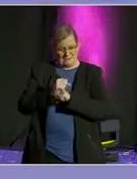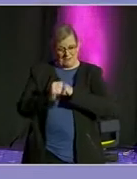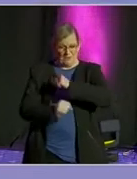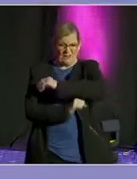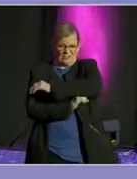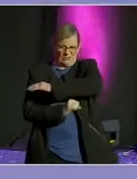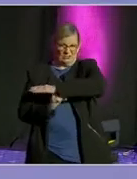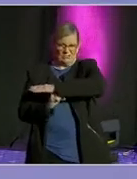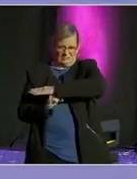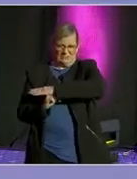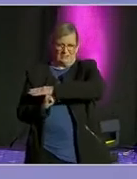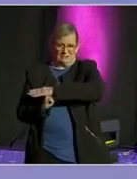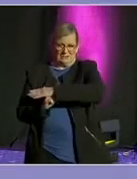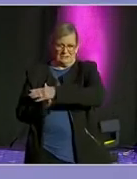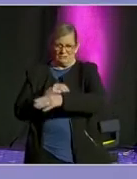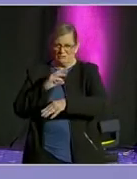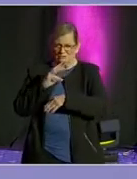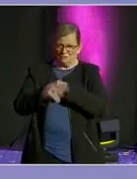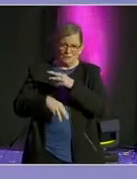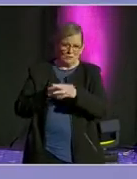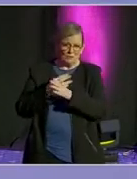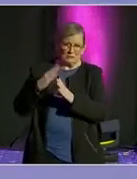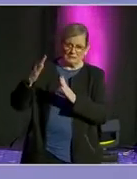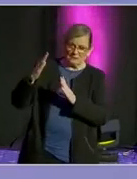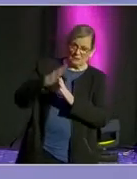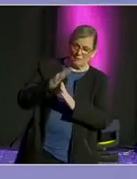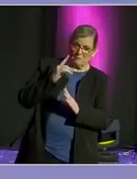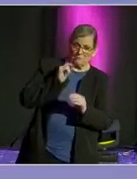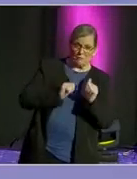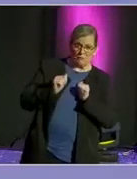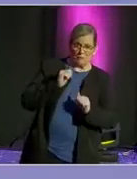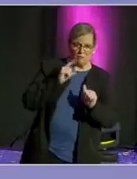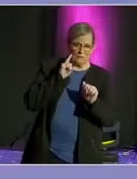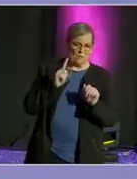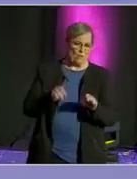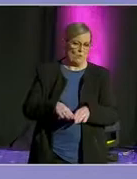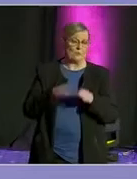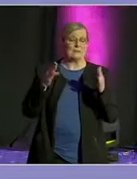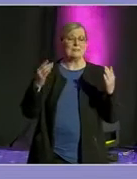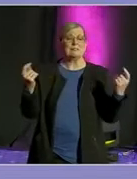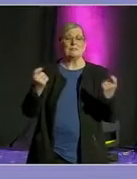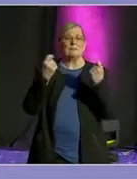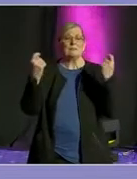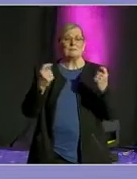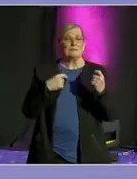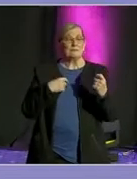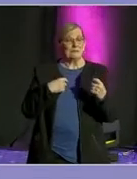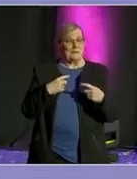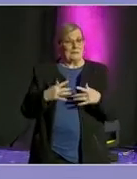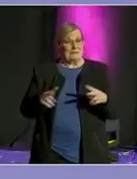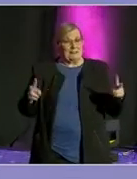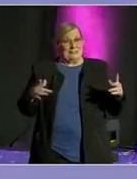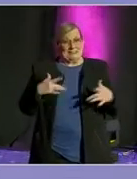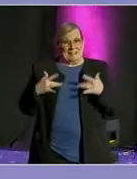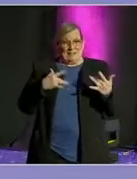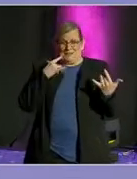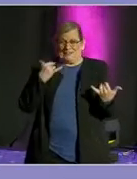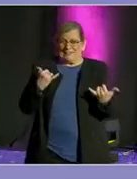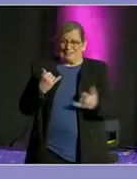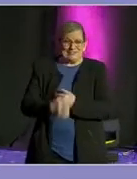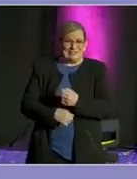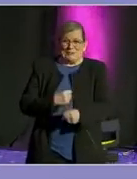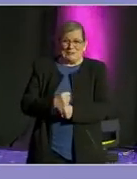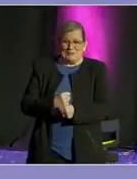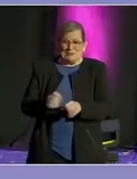presenting world-class performers for the opening ceremony. We are very excited to announce that this year's opening ceremony will be hosted